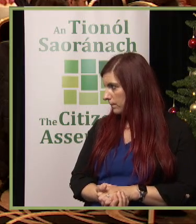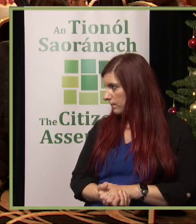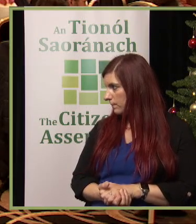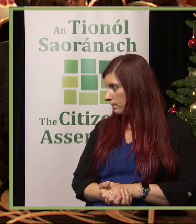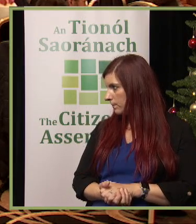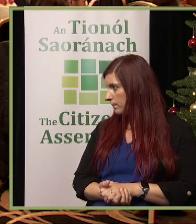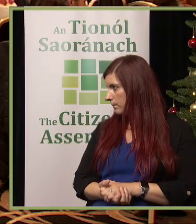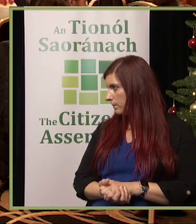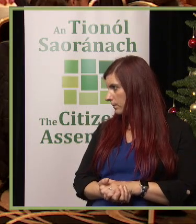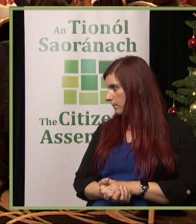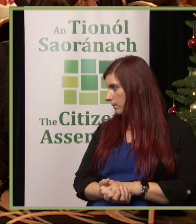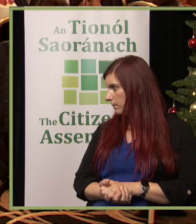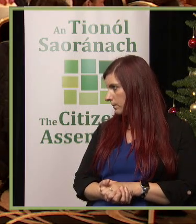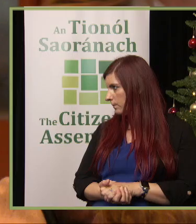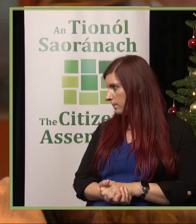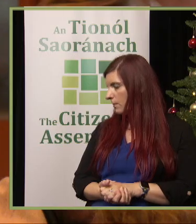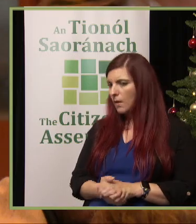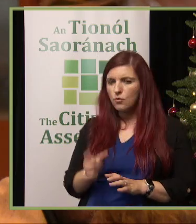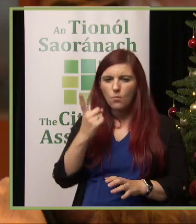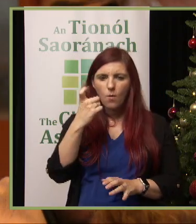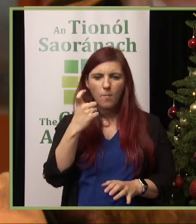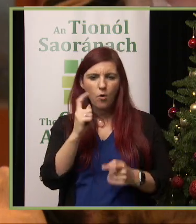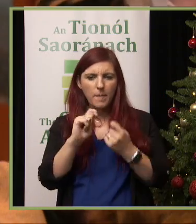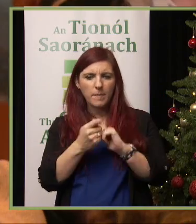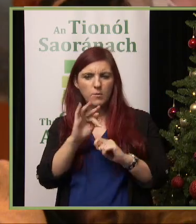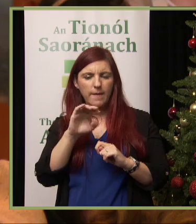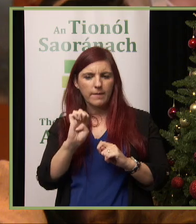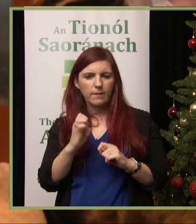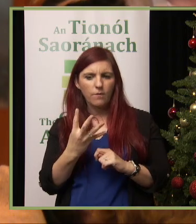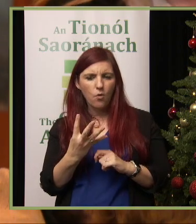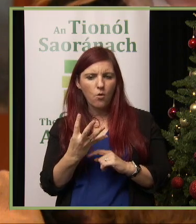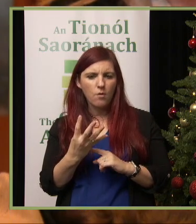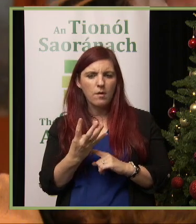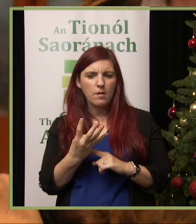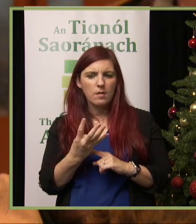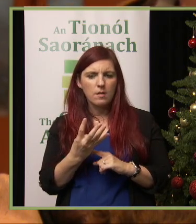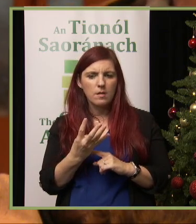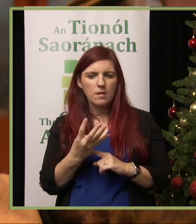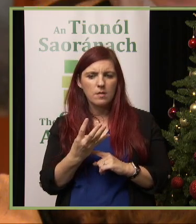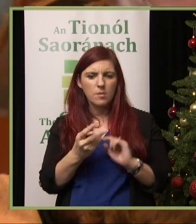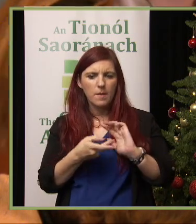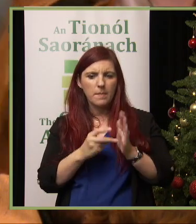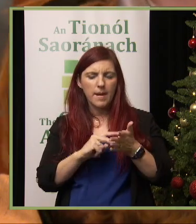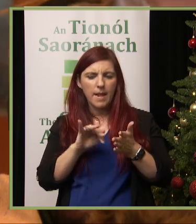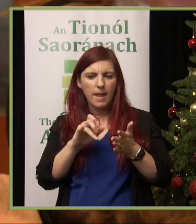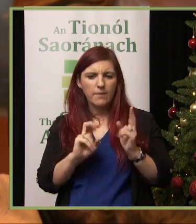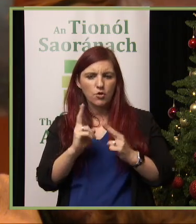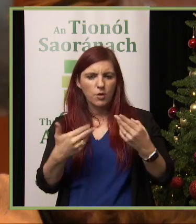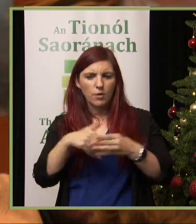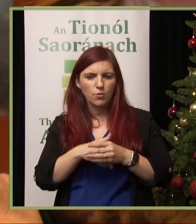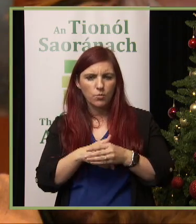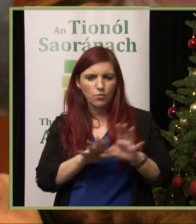Sorry, so just one more amendment to FE4. We think it should say planning levies should include a